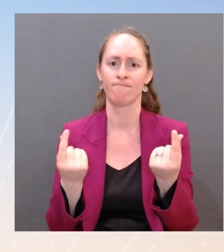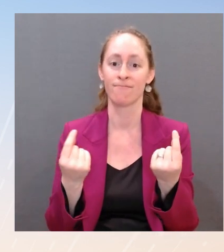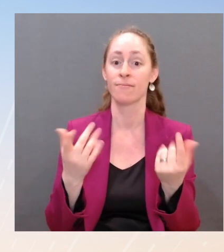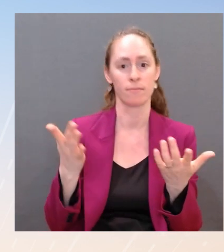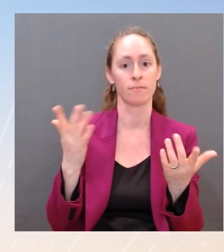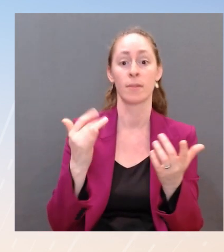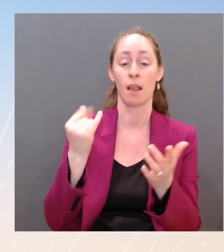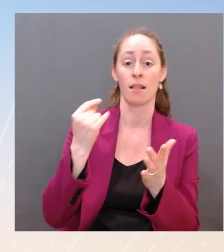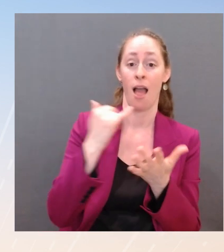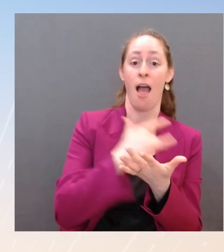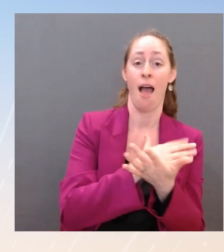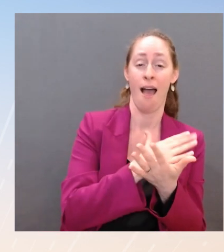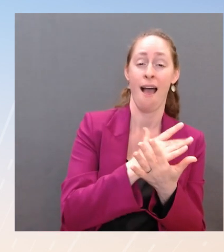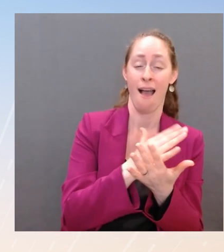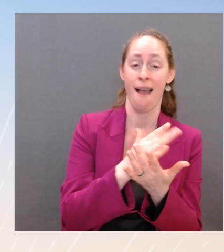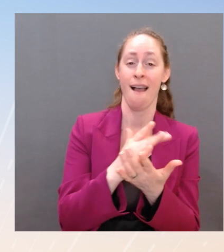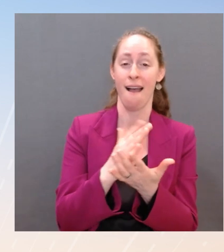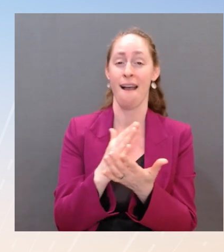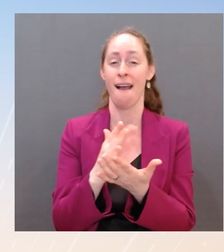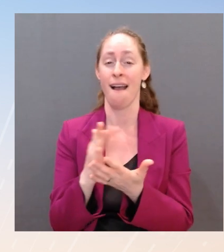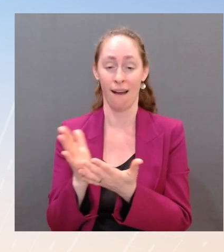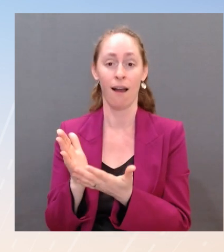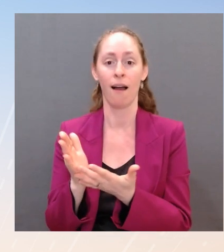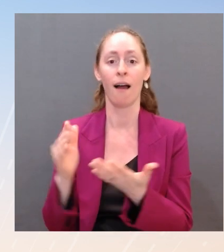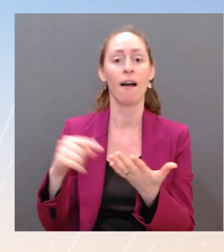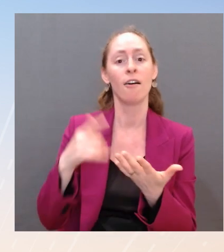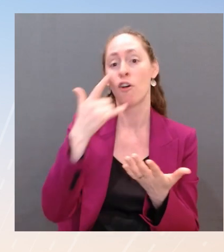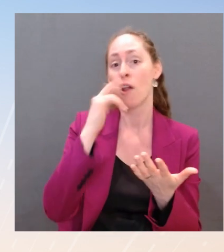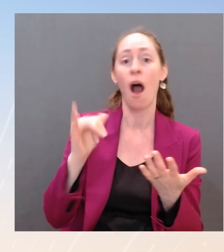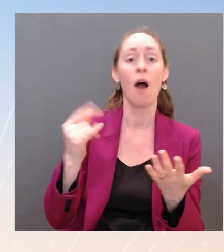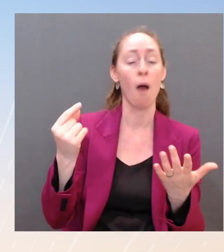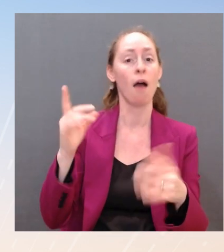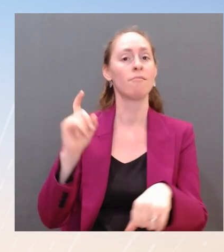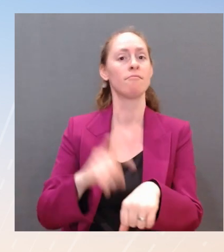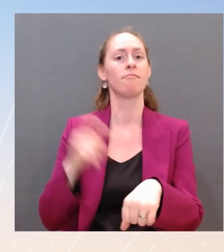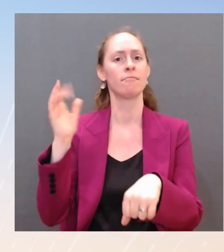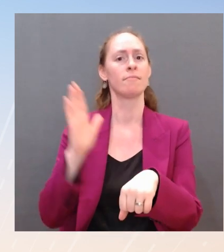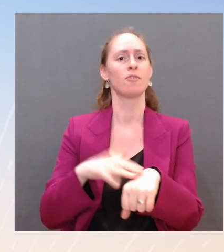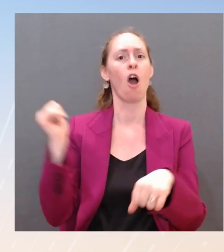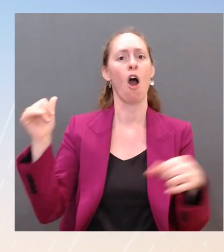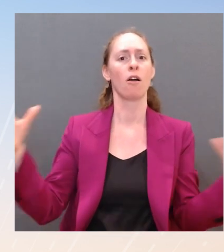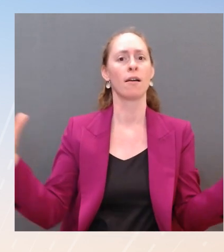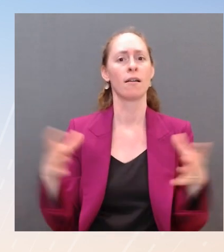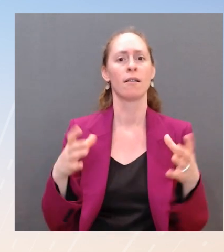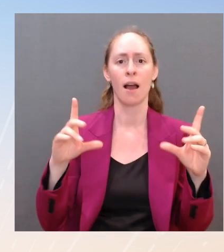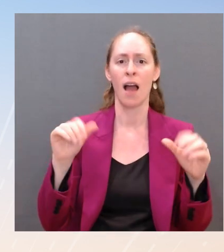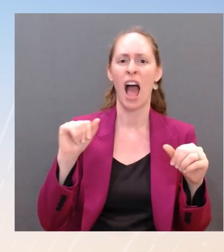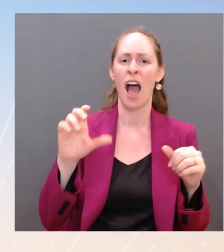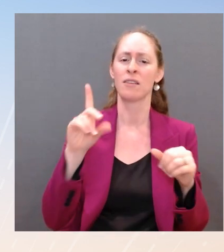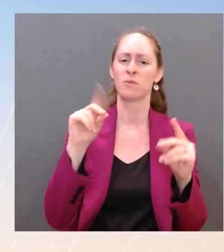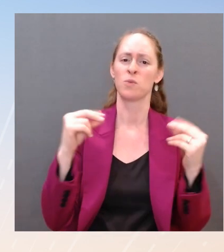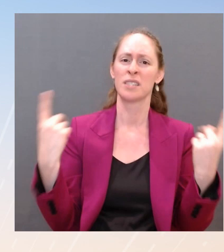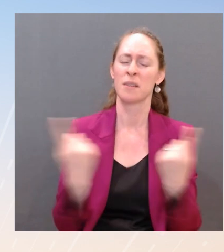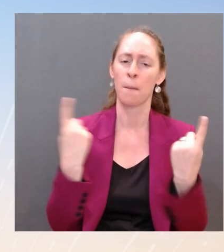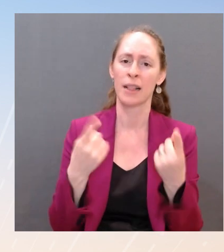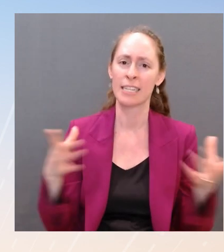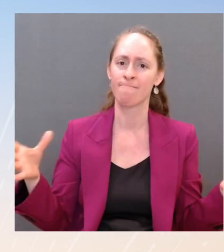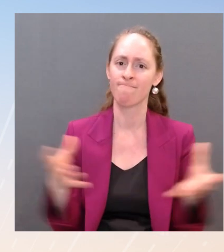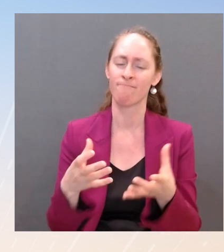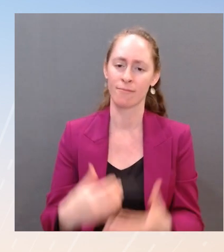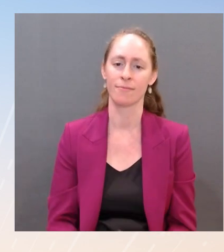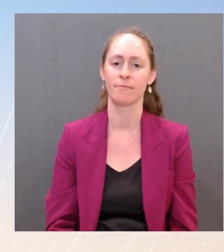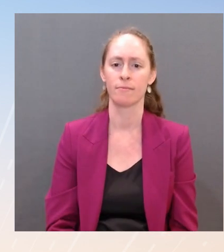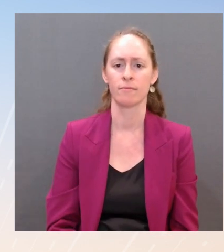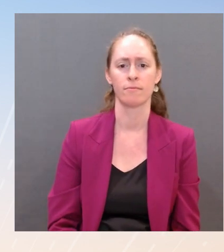is sustainable, that the public can engage with and amplify. And the key thing is really to be conscientious about the need